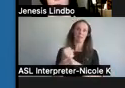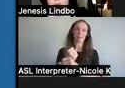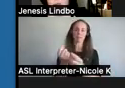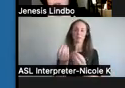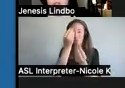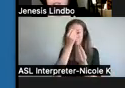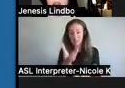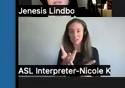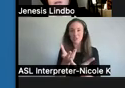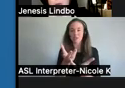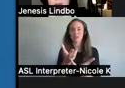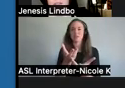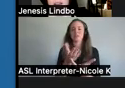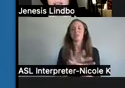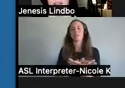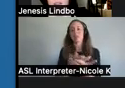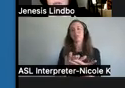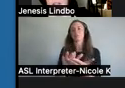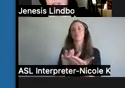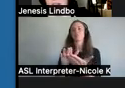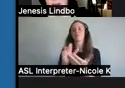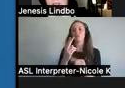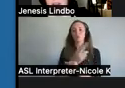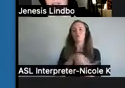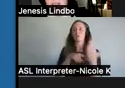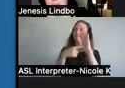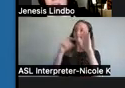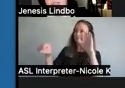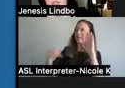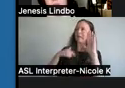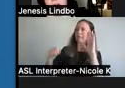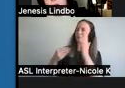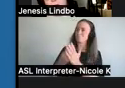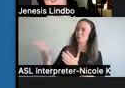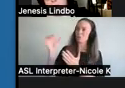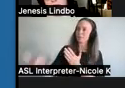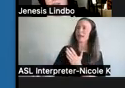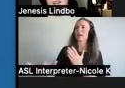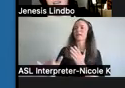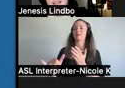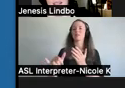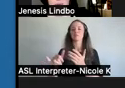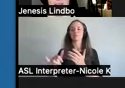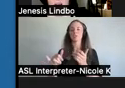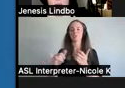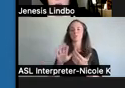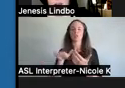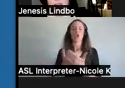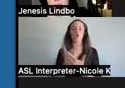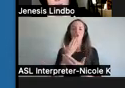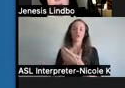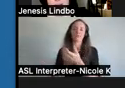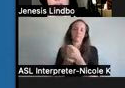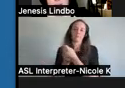helps support the purchase of equipment, and utilizing games as that means to track those numbers is really helpful,